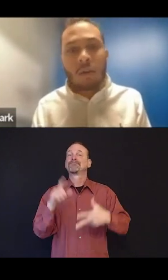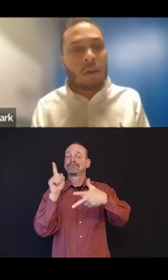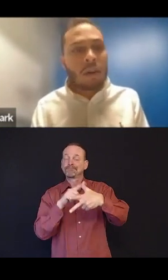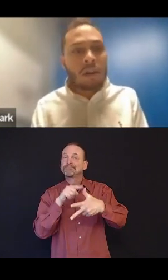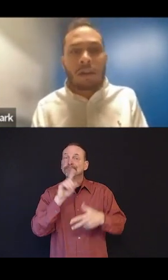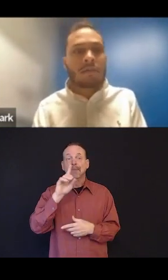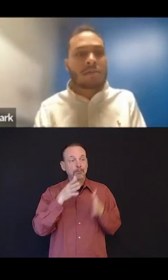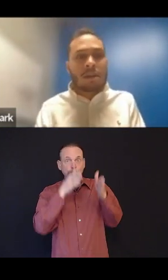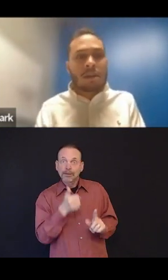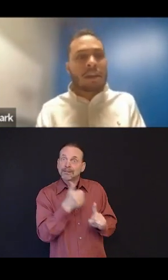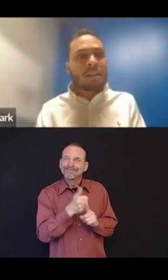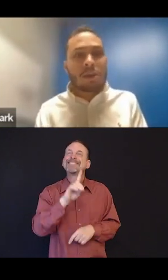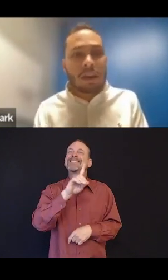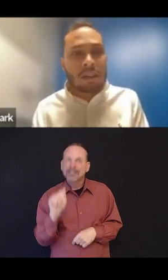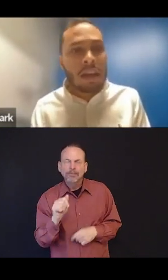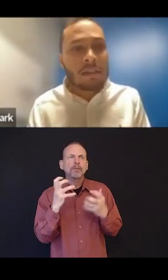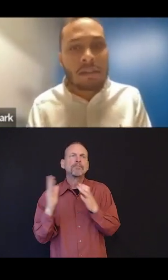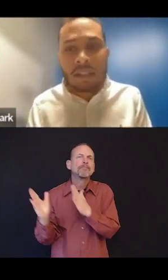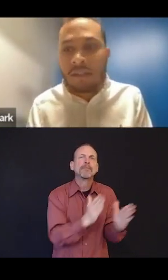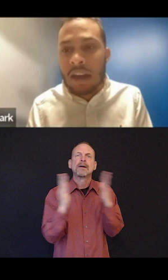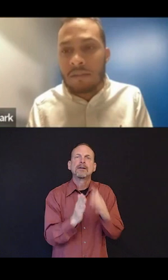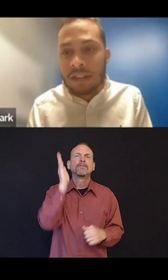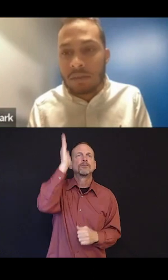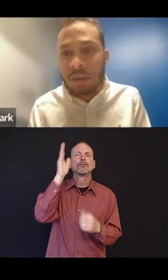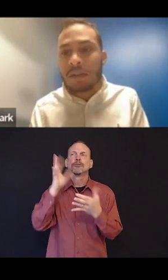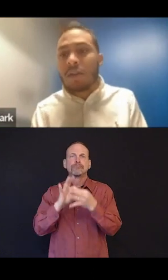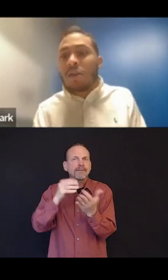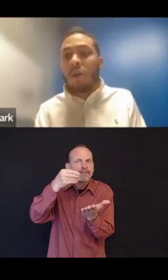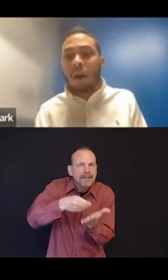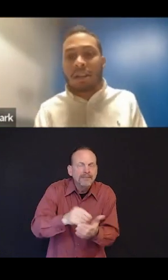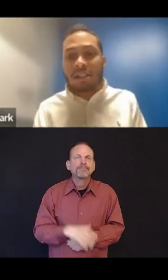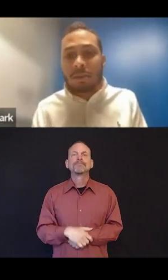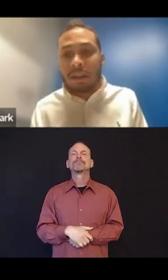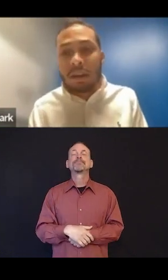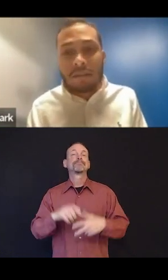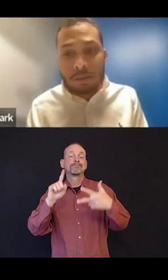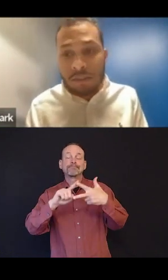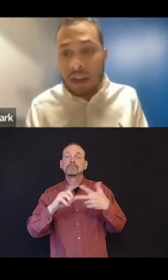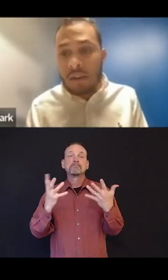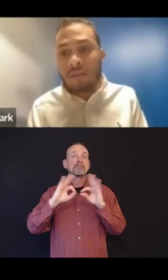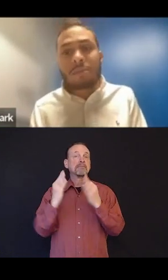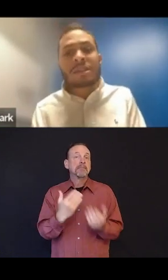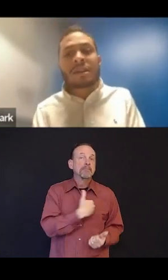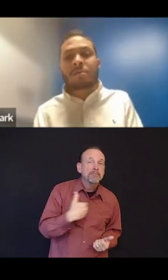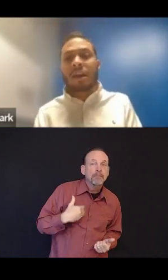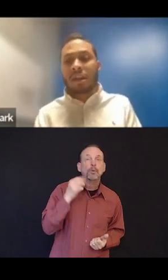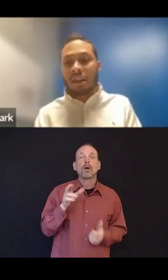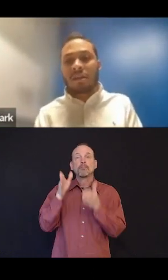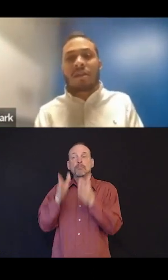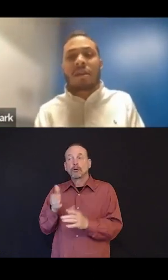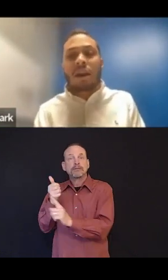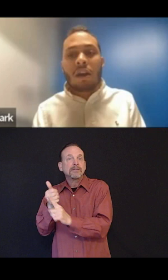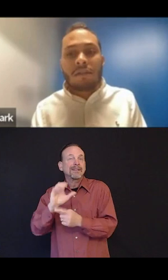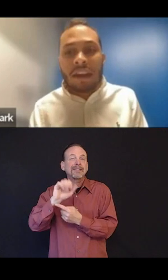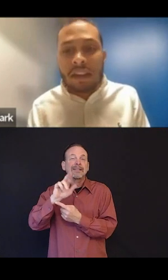friend, or somebody in the community that they've got affection with, or a disability benefits provider, a representative